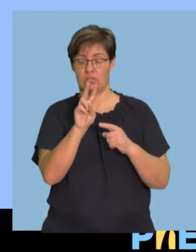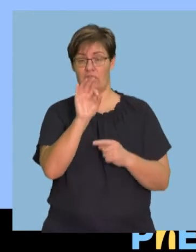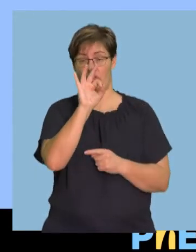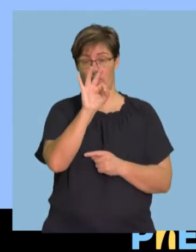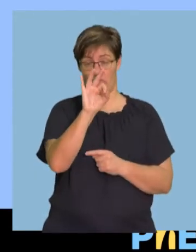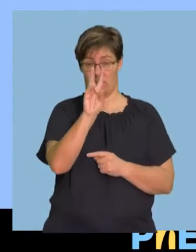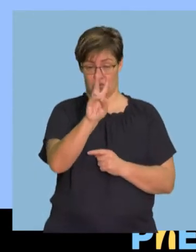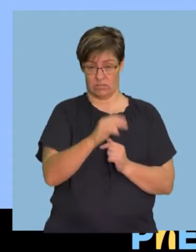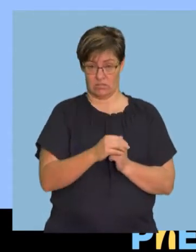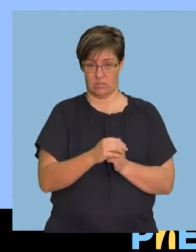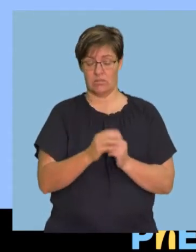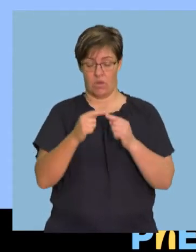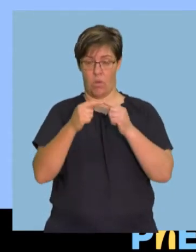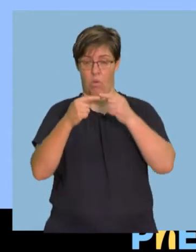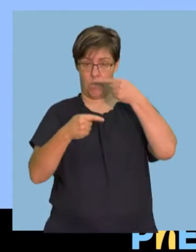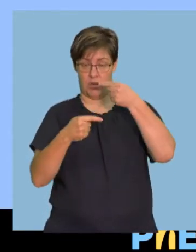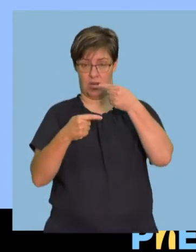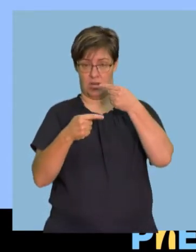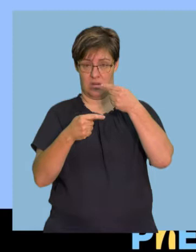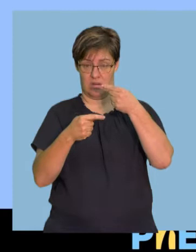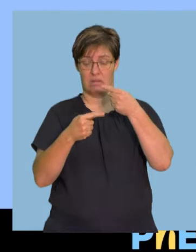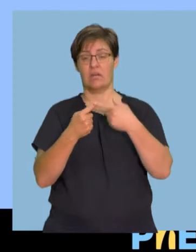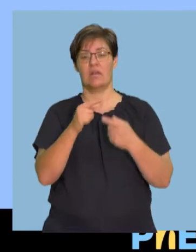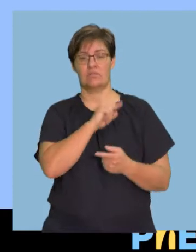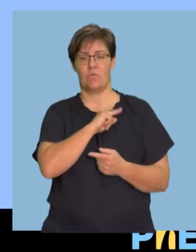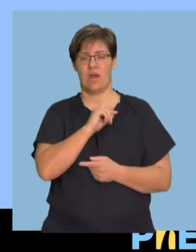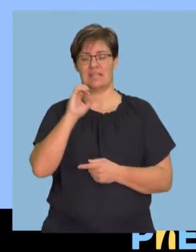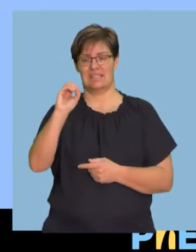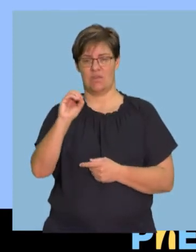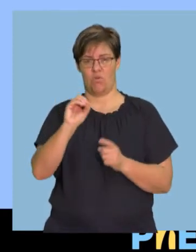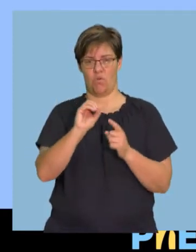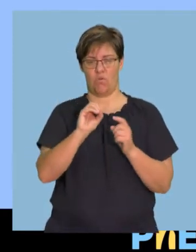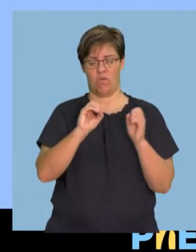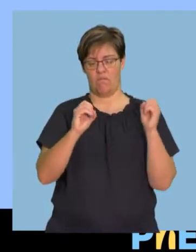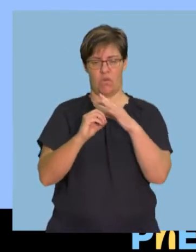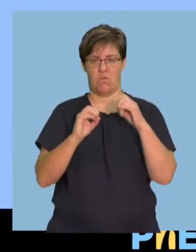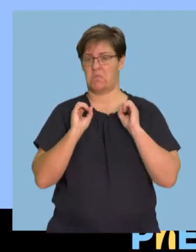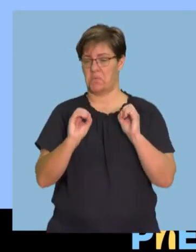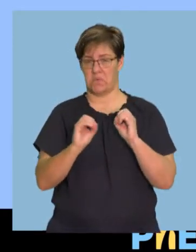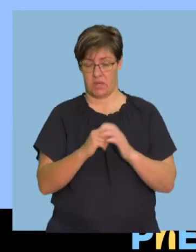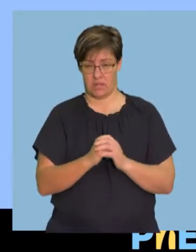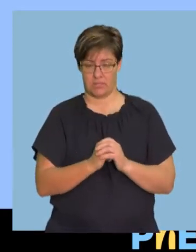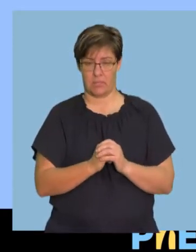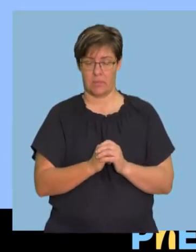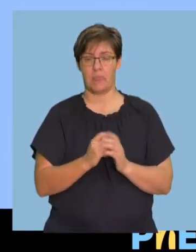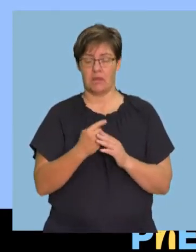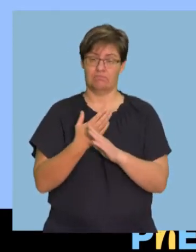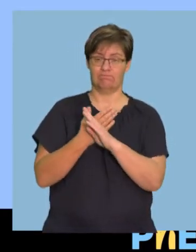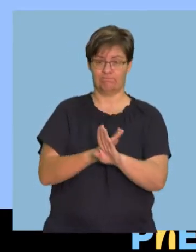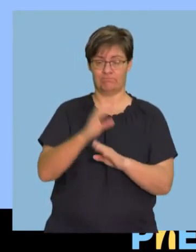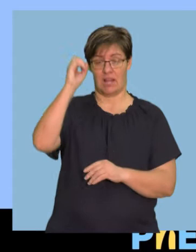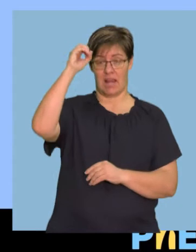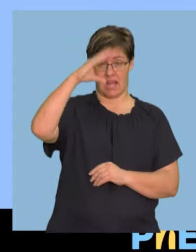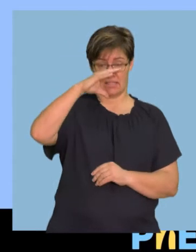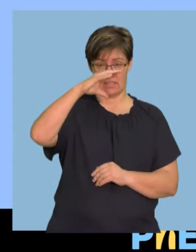3 volts. It's an open switch, which explains why there's 0 current, okay? And then the resistance of the light